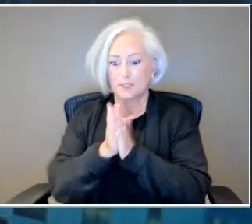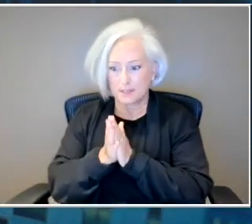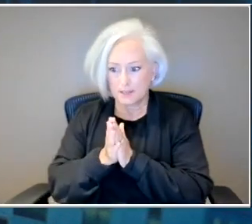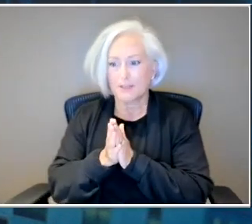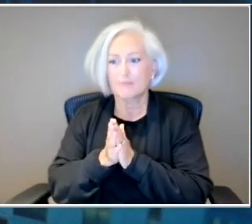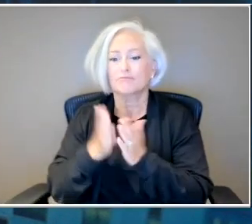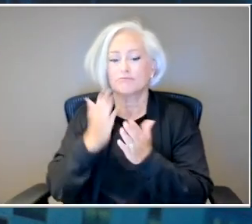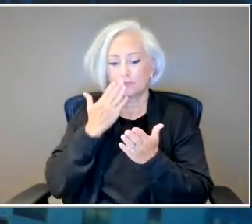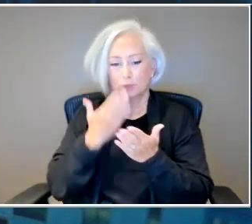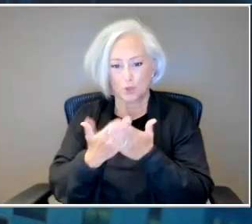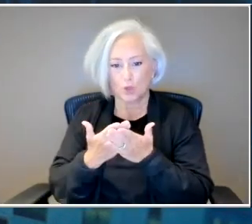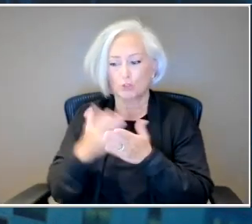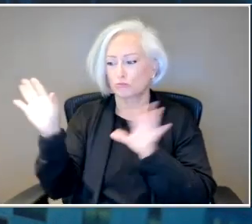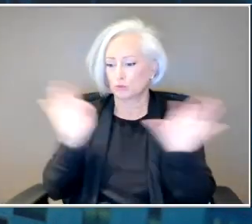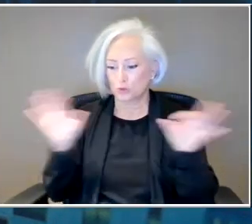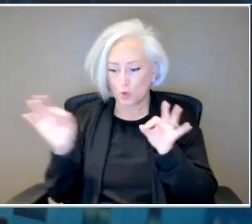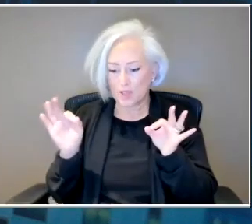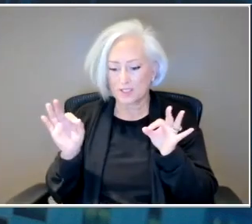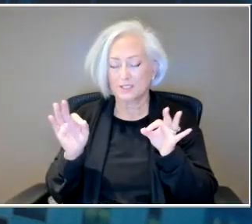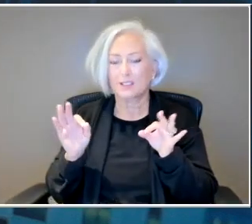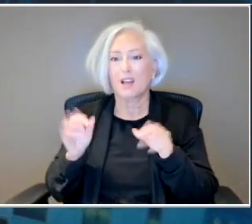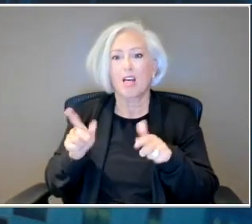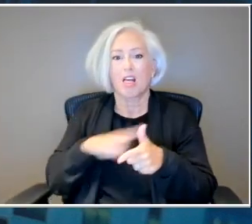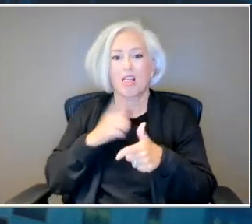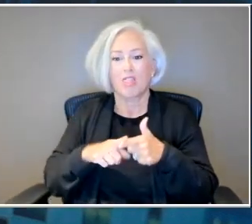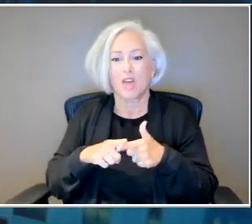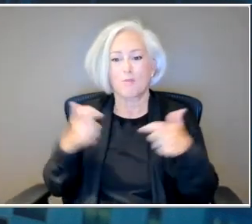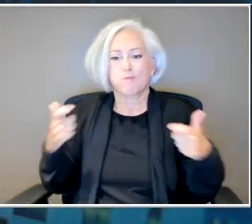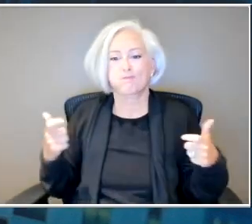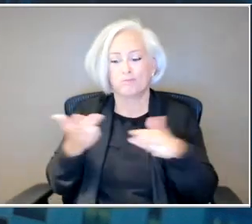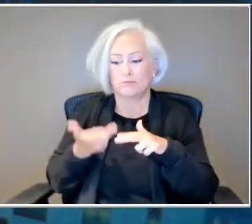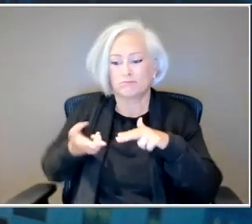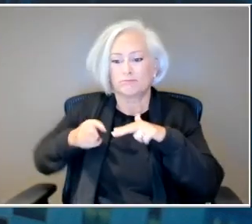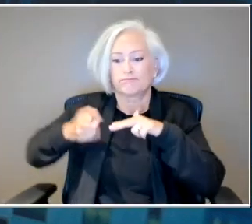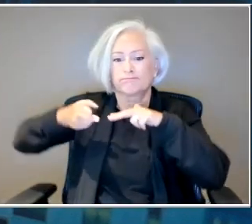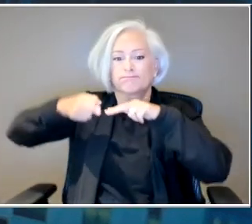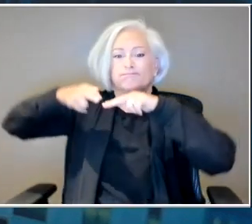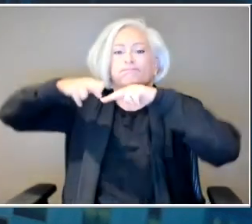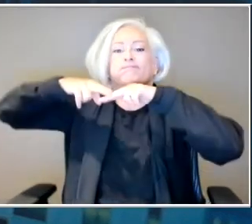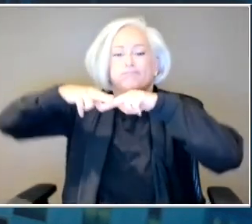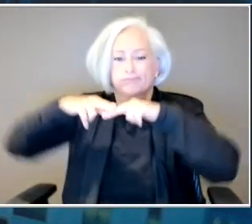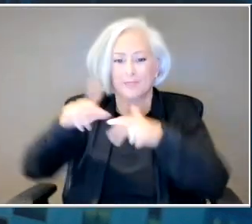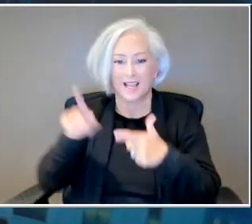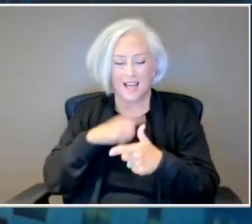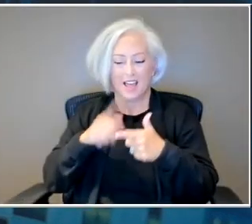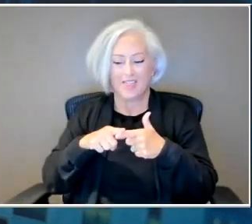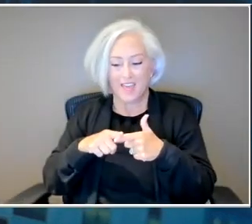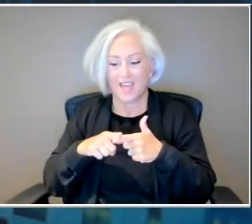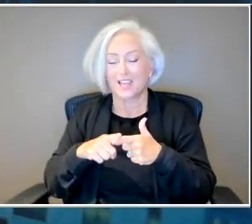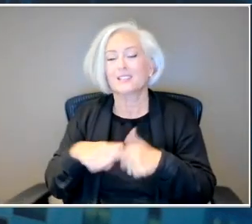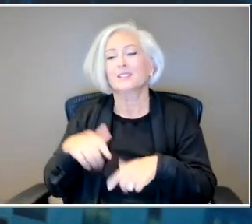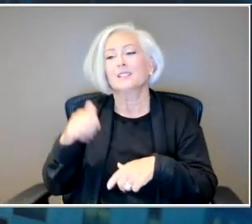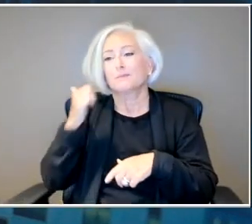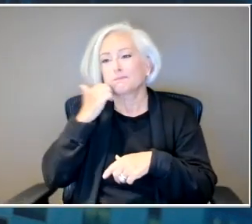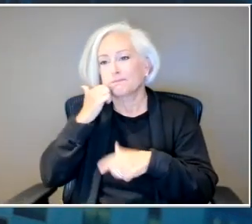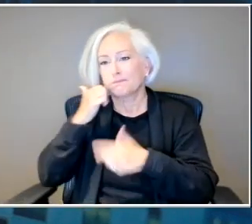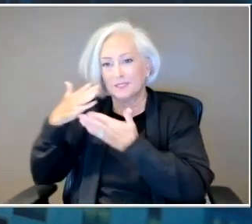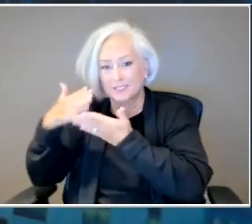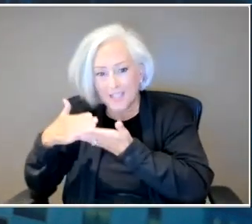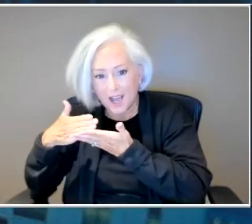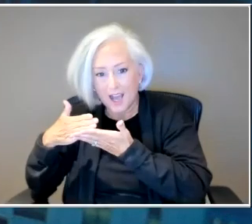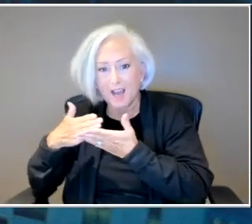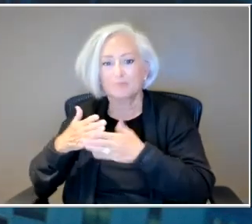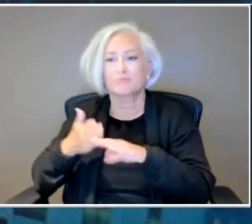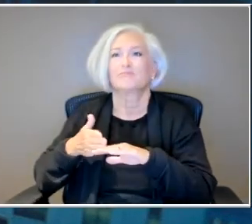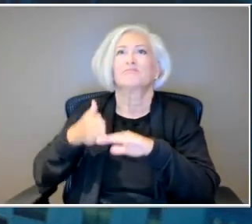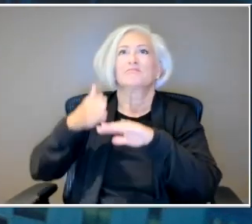Also, when the kids get older, unfortunately, I get a little older too, and words like menopause and postmenopause, and